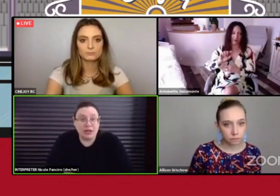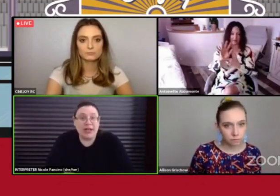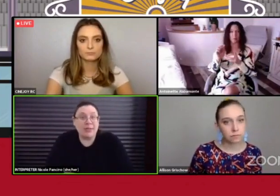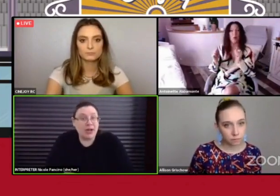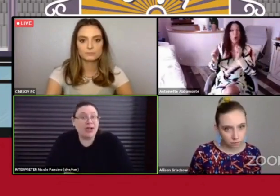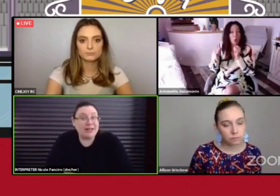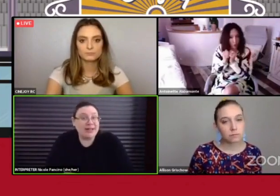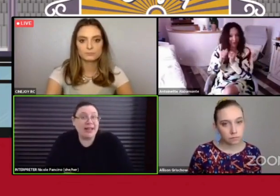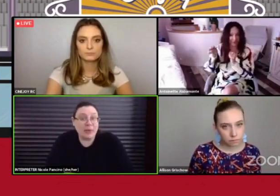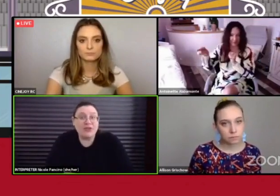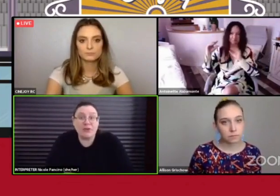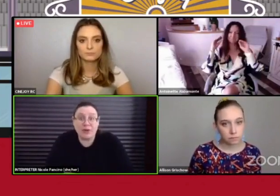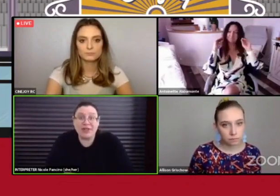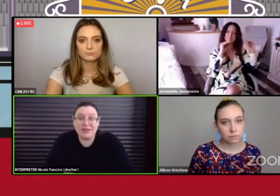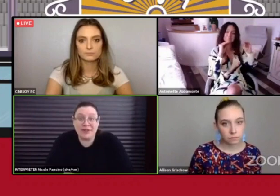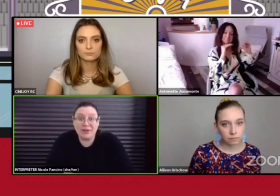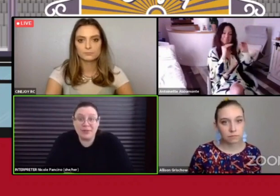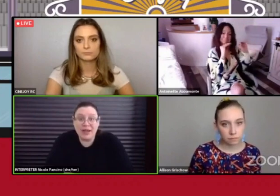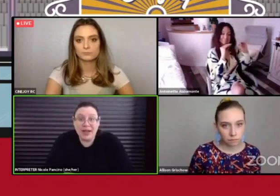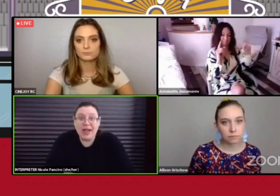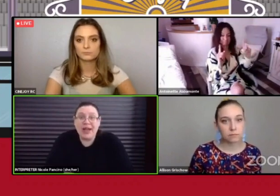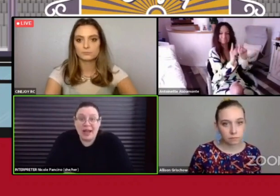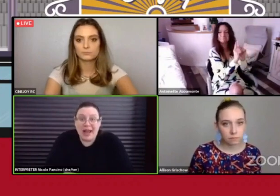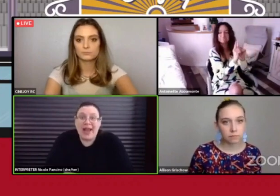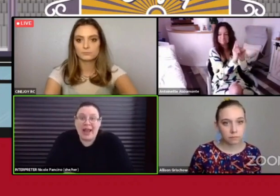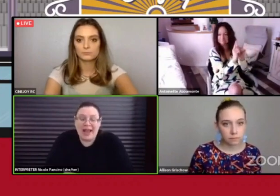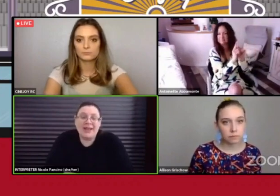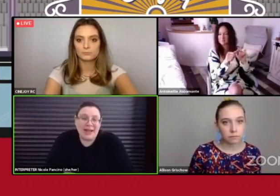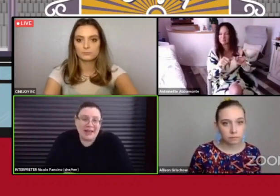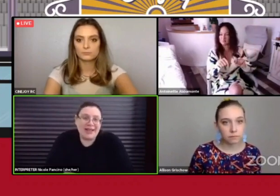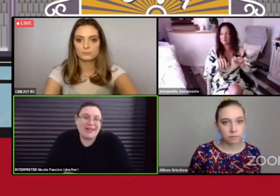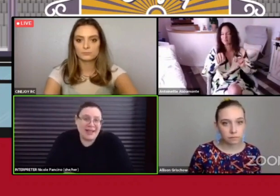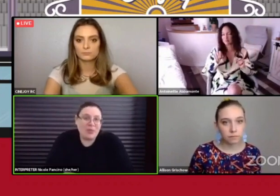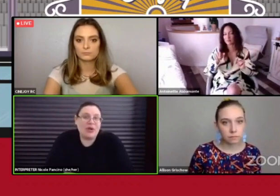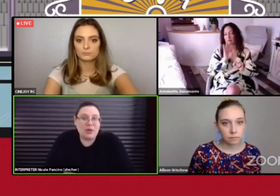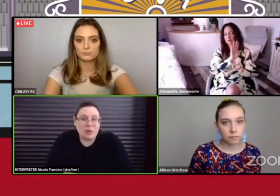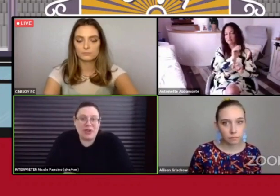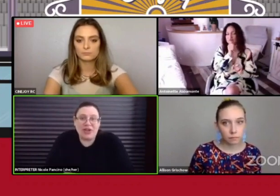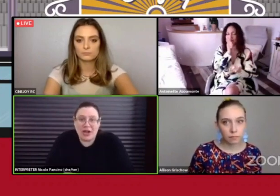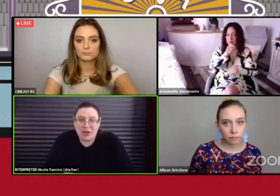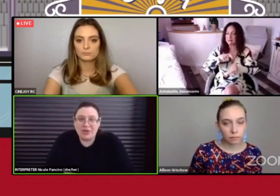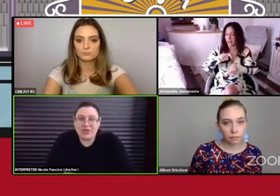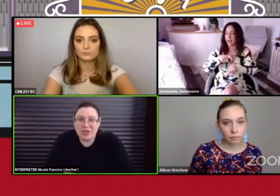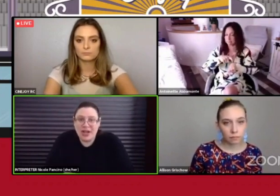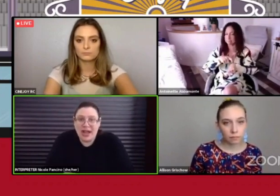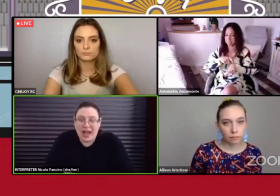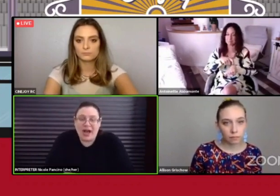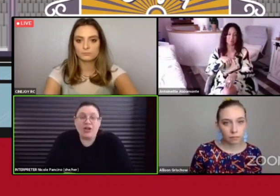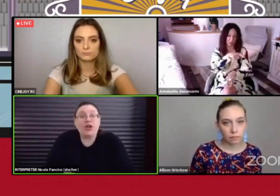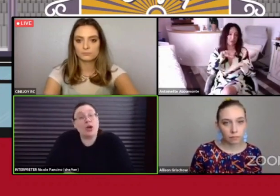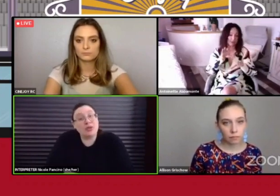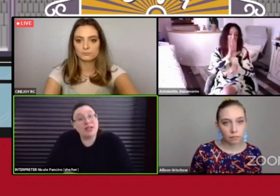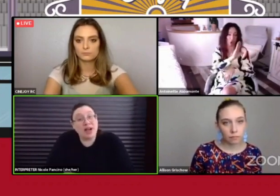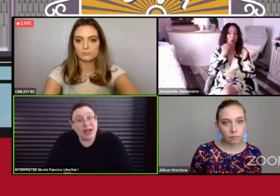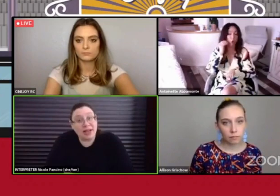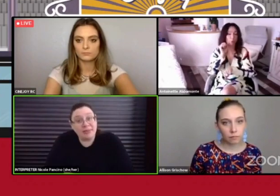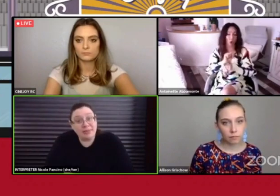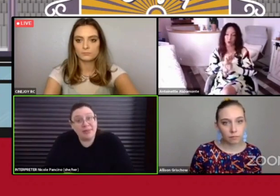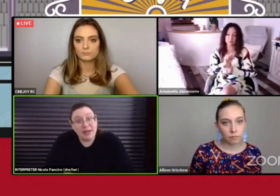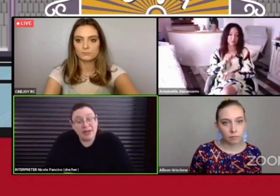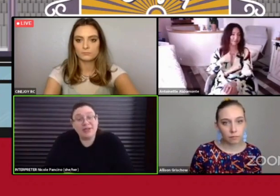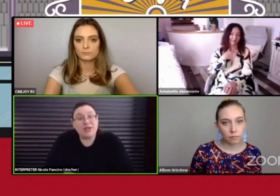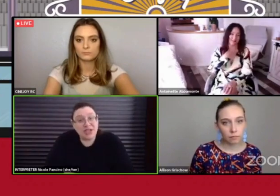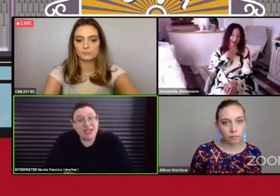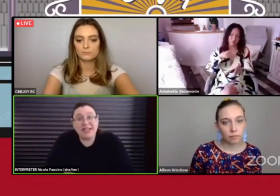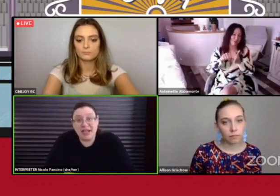on learning american sign language for this film and as i said working with a coach on her own time